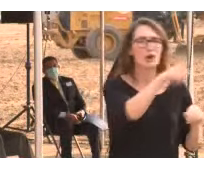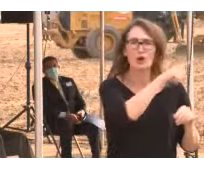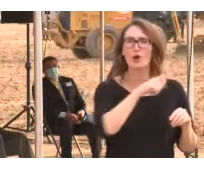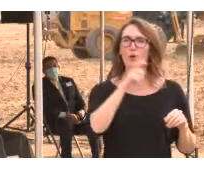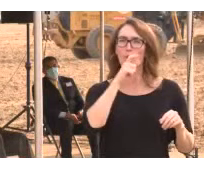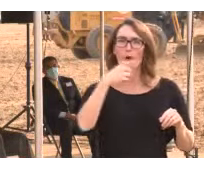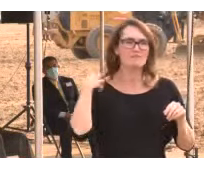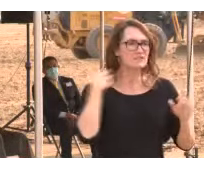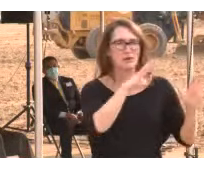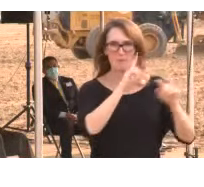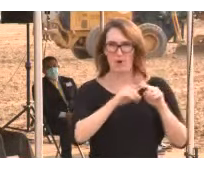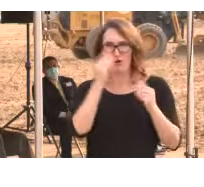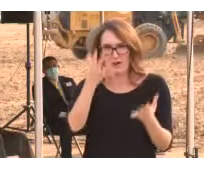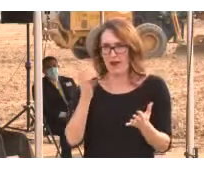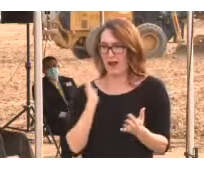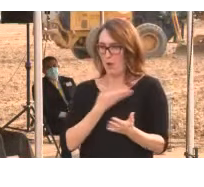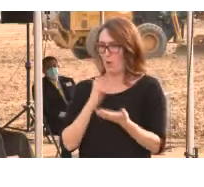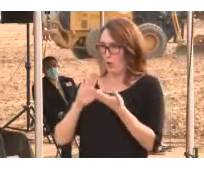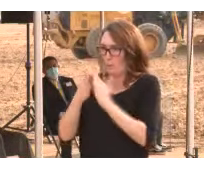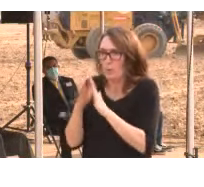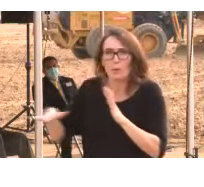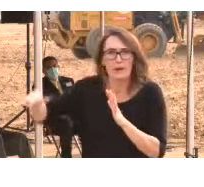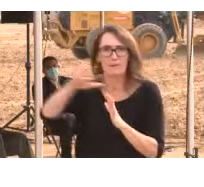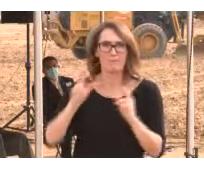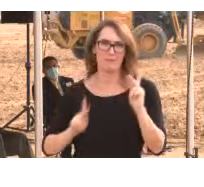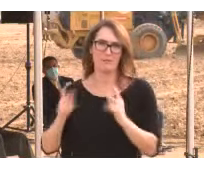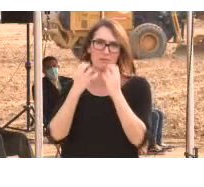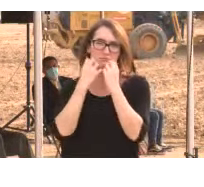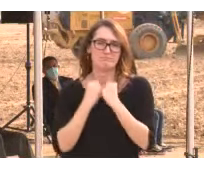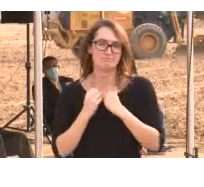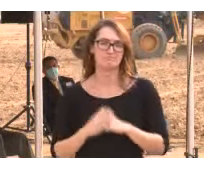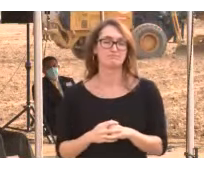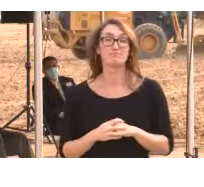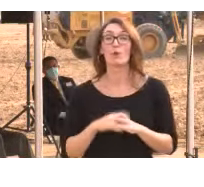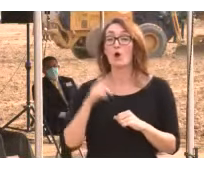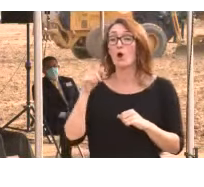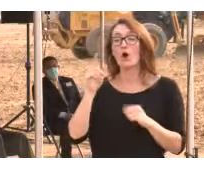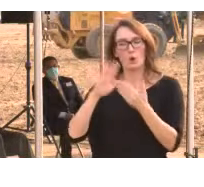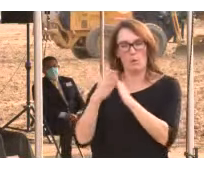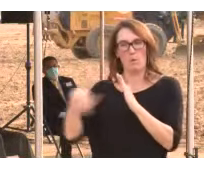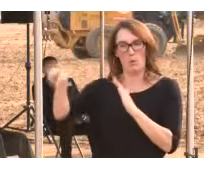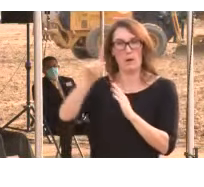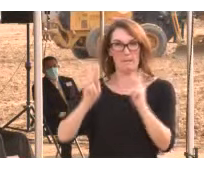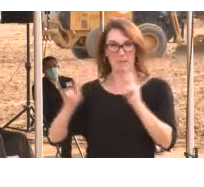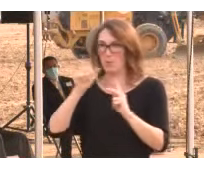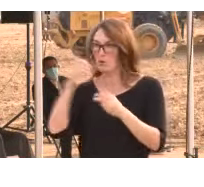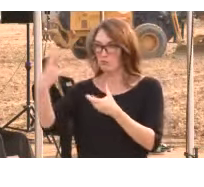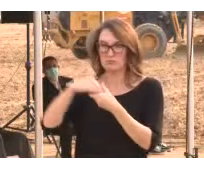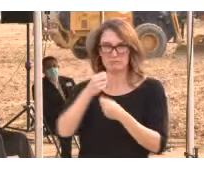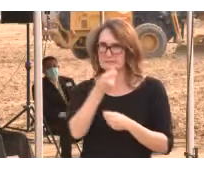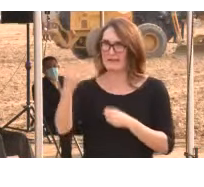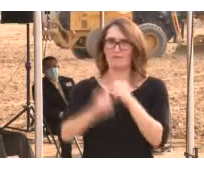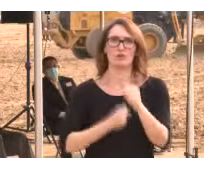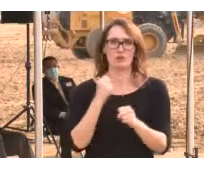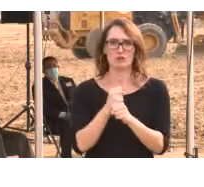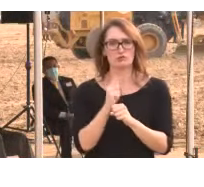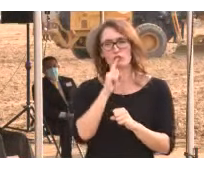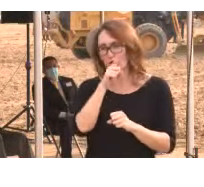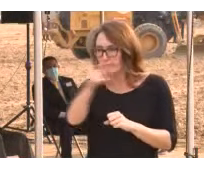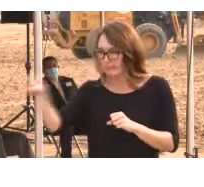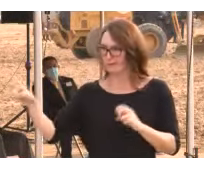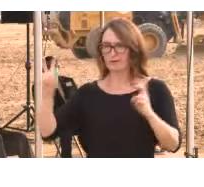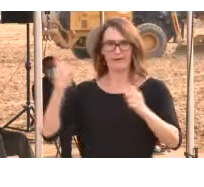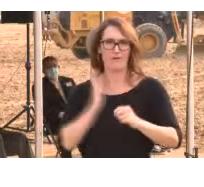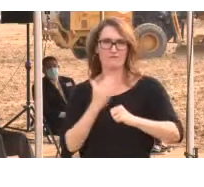is really about our community and our people. So the two community partners who've worked for several years, you are truly the foundation that has